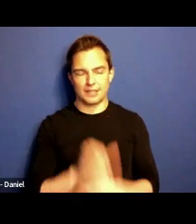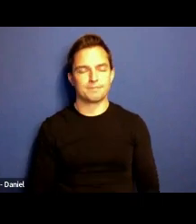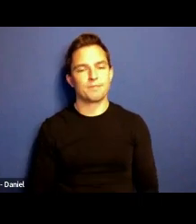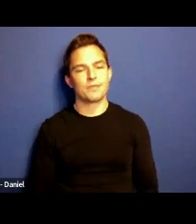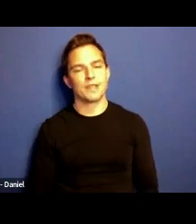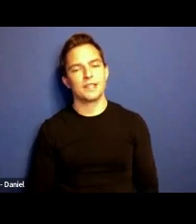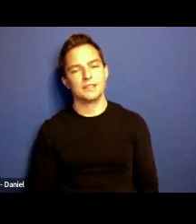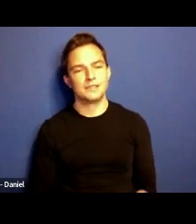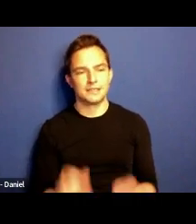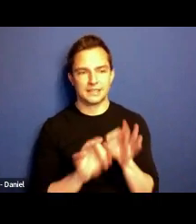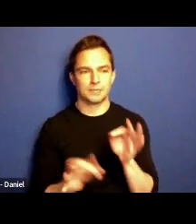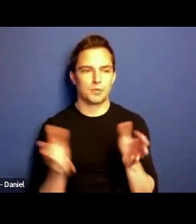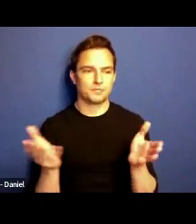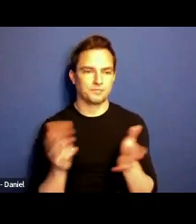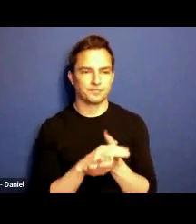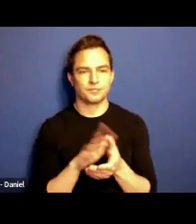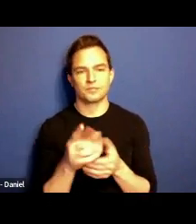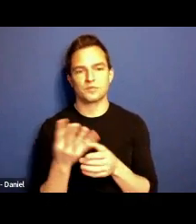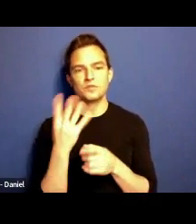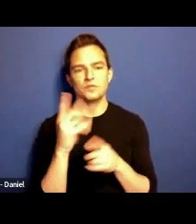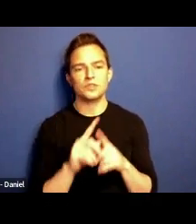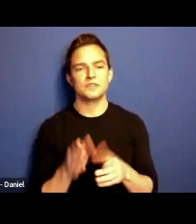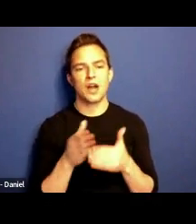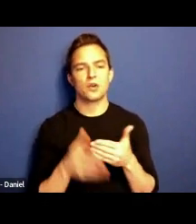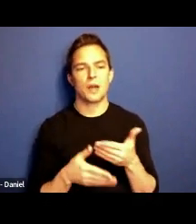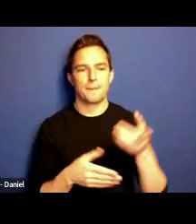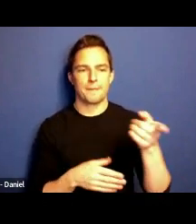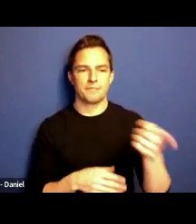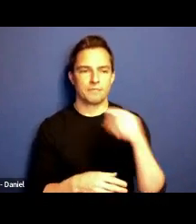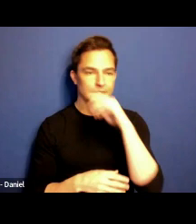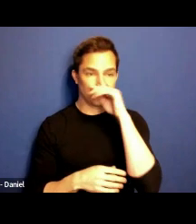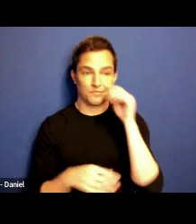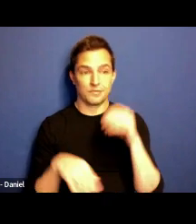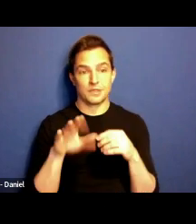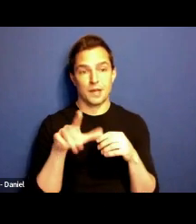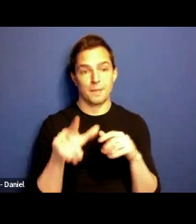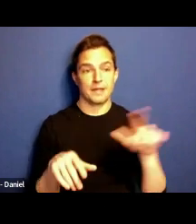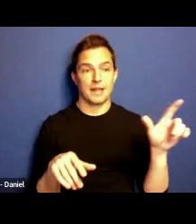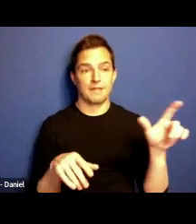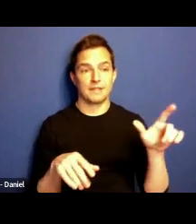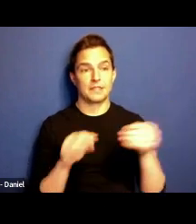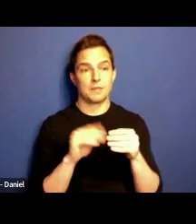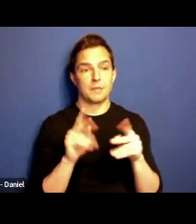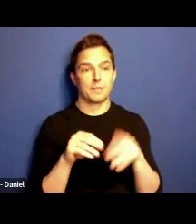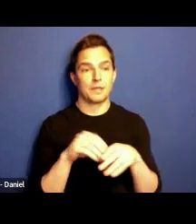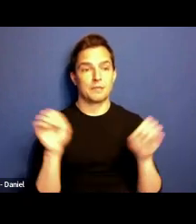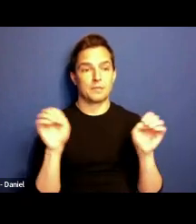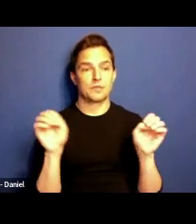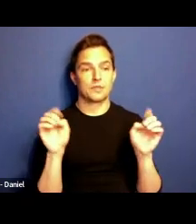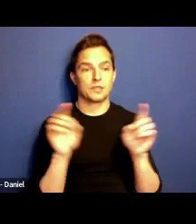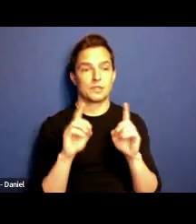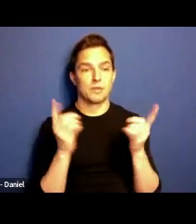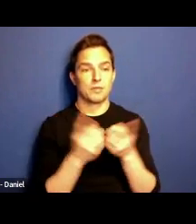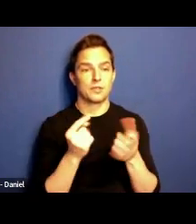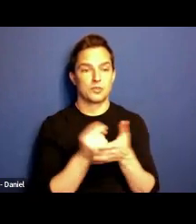Here's a real simple one with just 4 different outcomes. So on the top left, number of individuals in the emergency department being treated. You